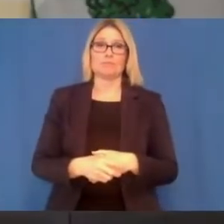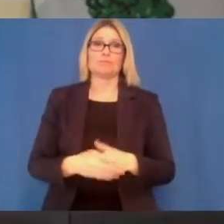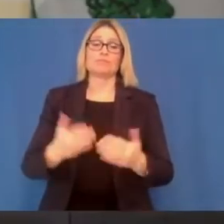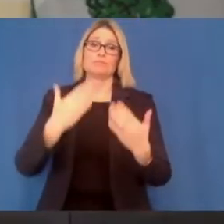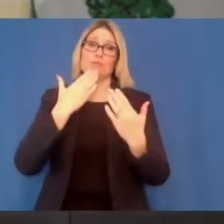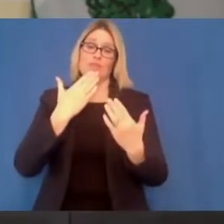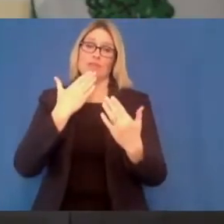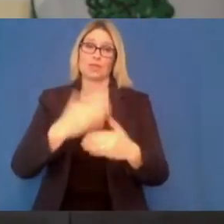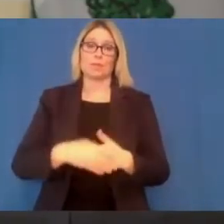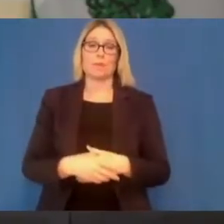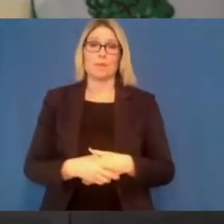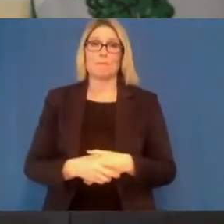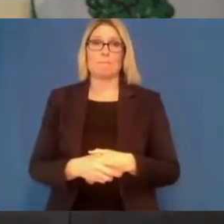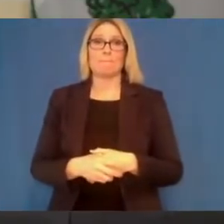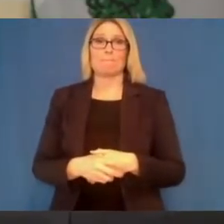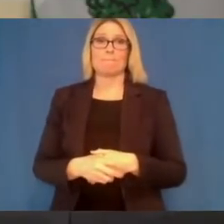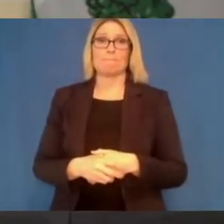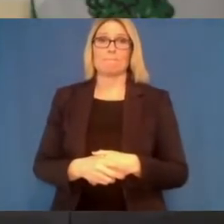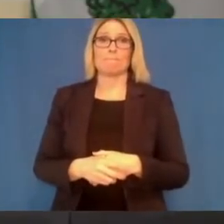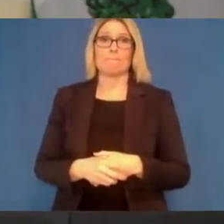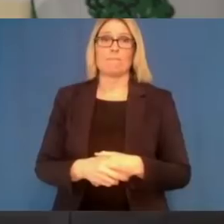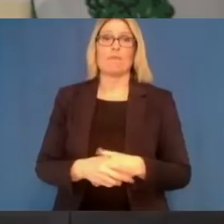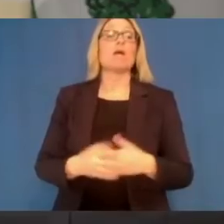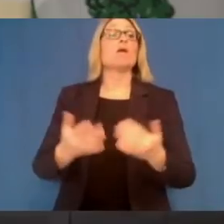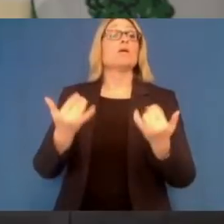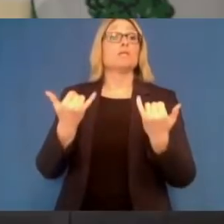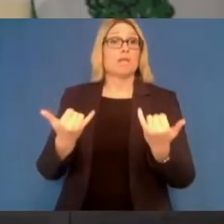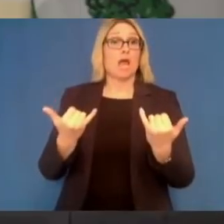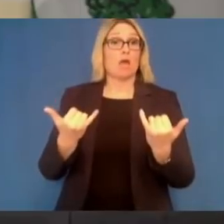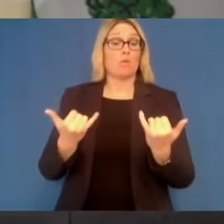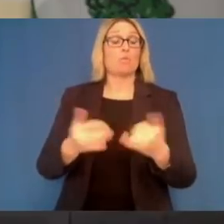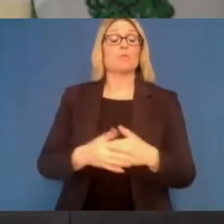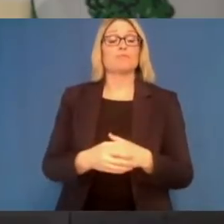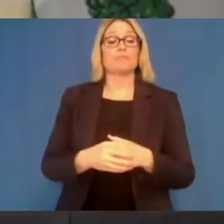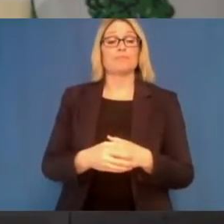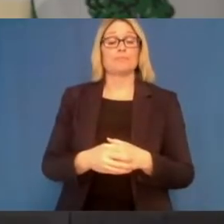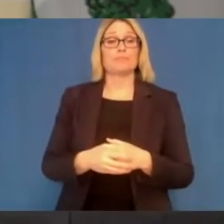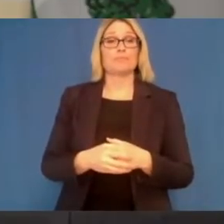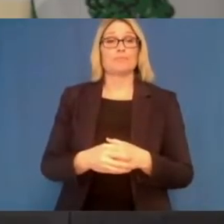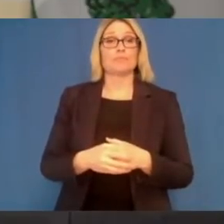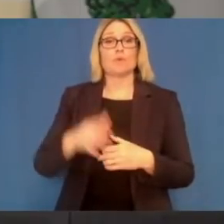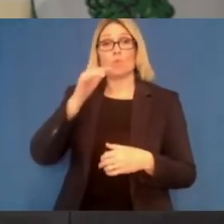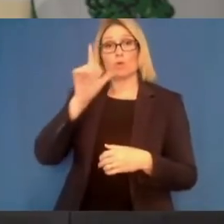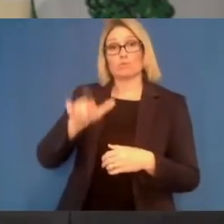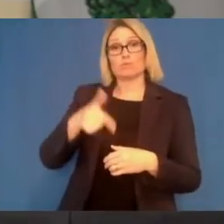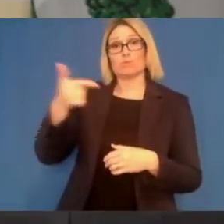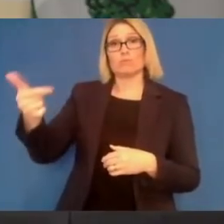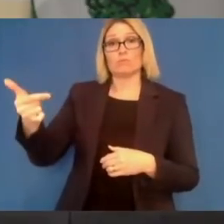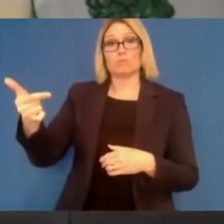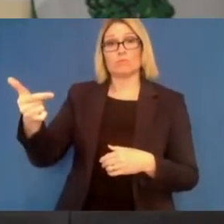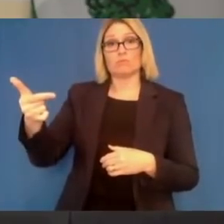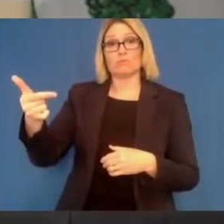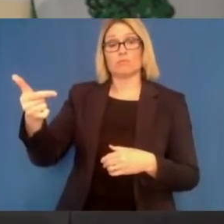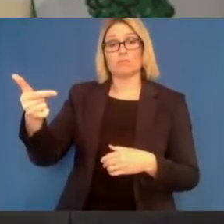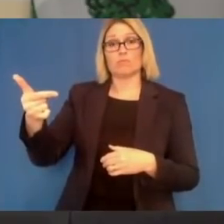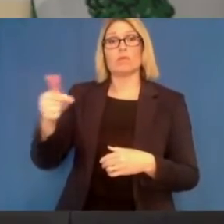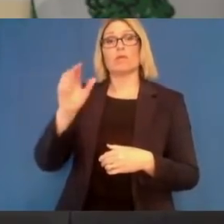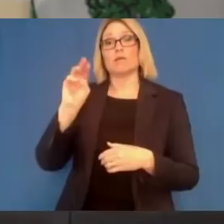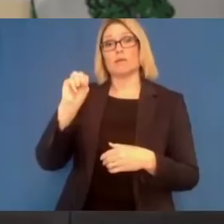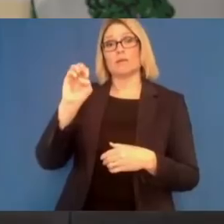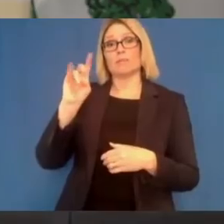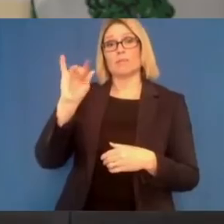Dr. Morrison. So we will now turn it over to some questions from our friends in the media.